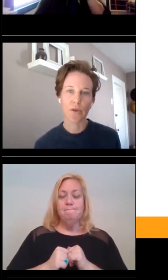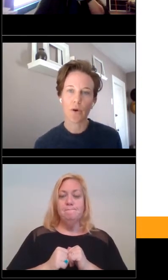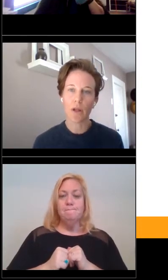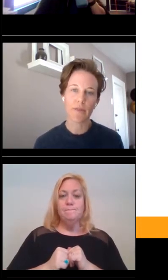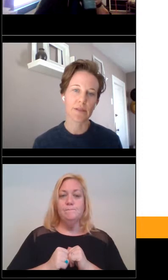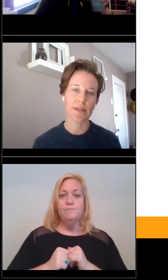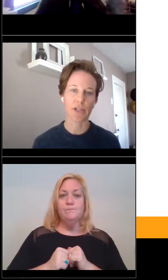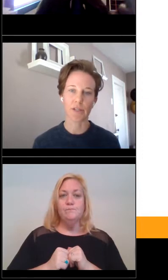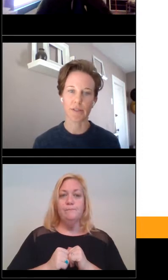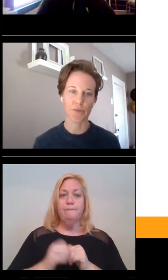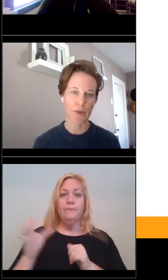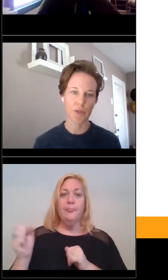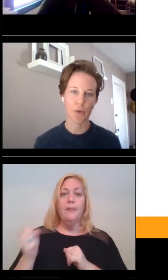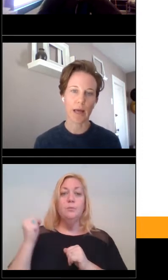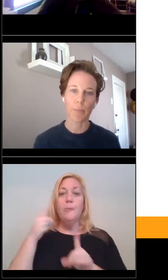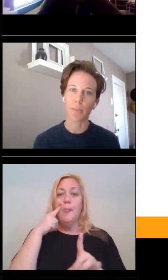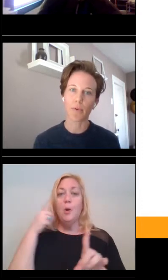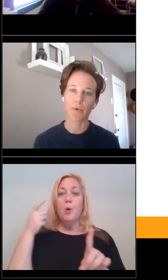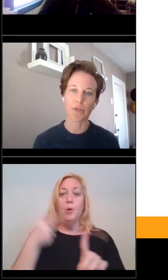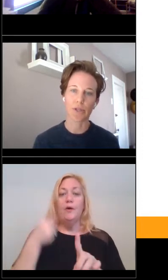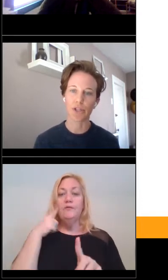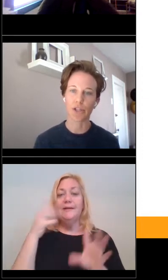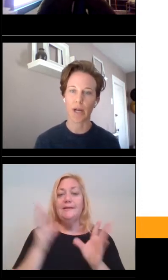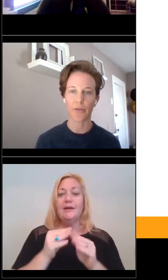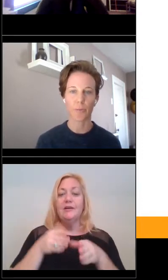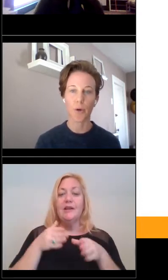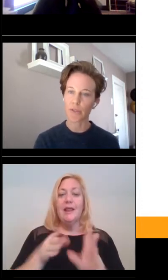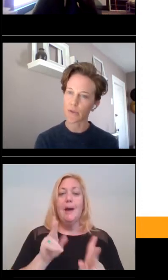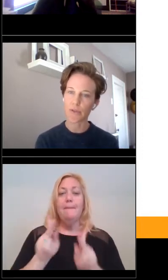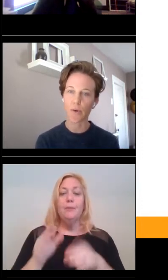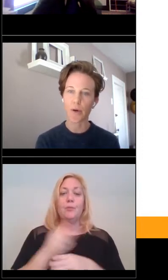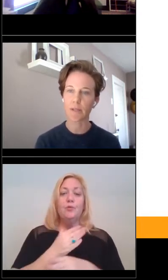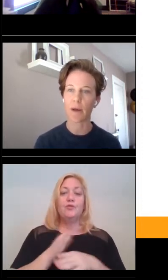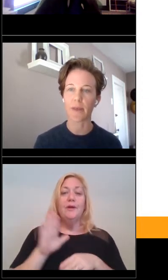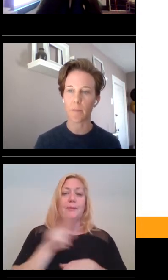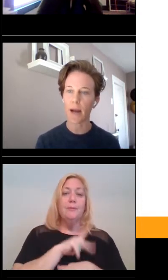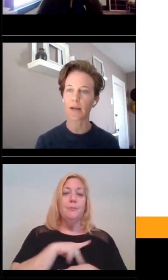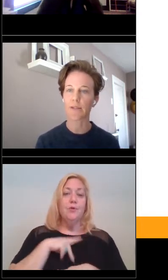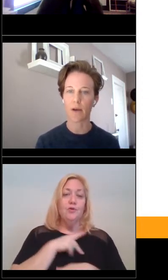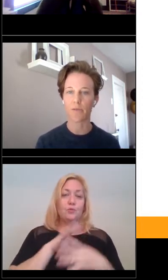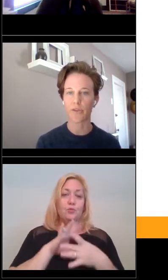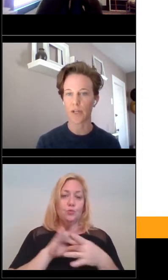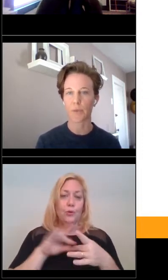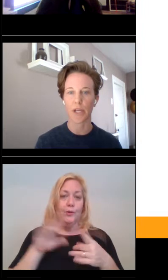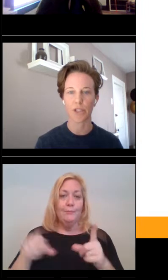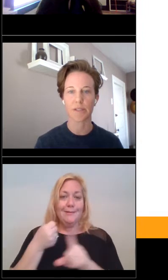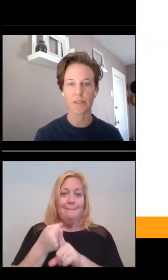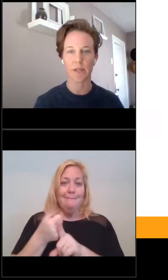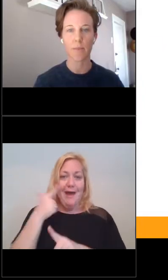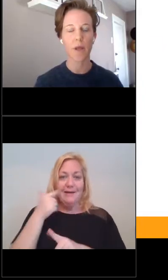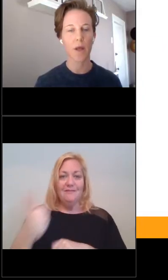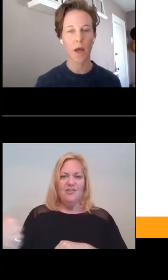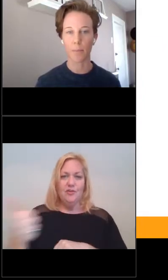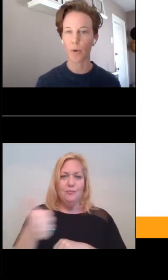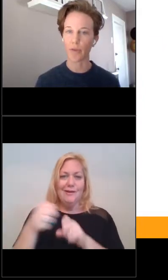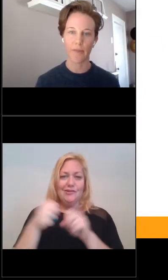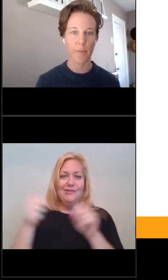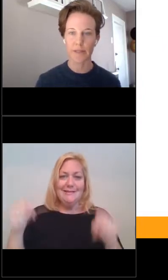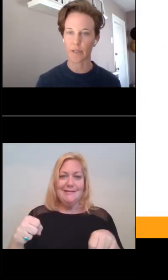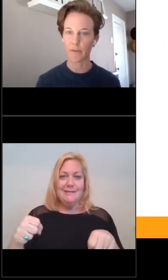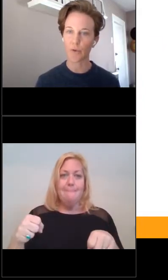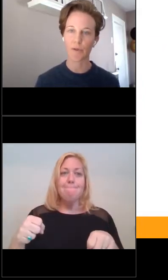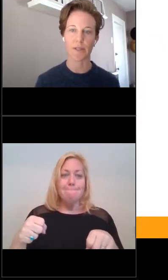So the goal of these sessions is really to allow people to share their personal stories about the impacts of the transportation system,